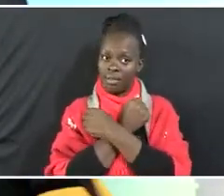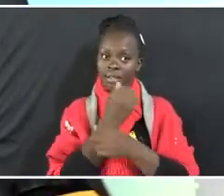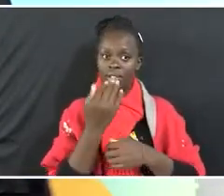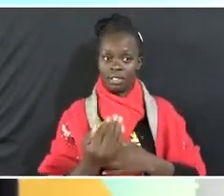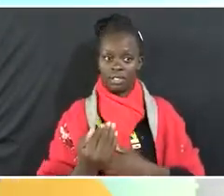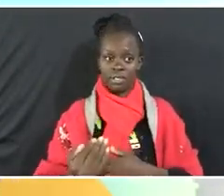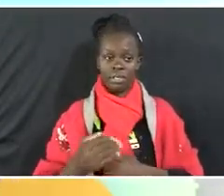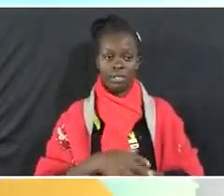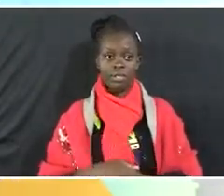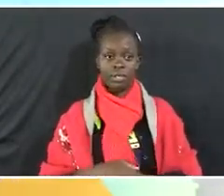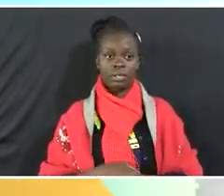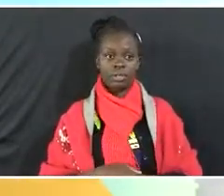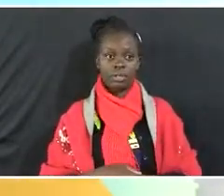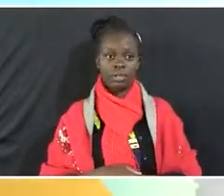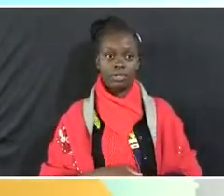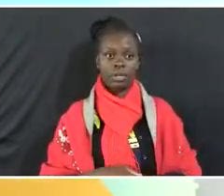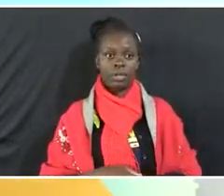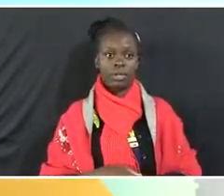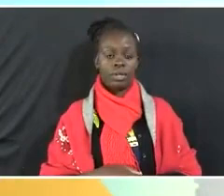The Bible says,